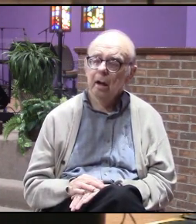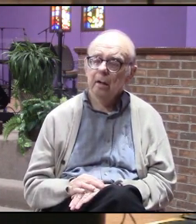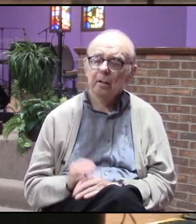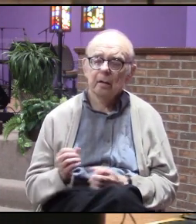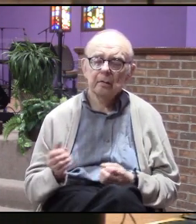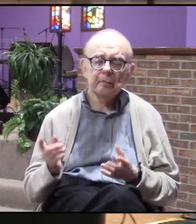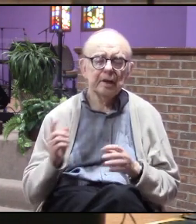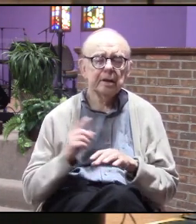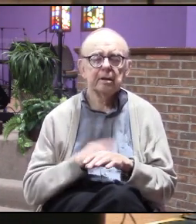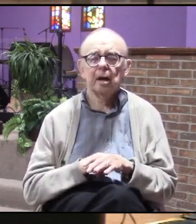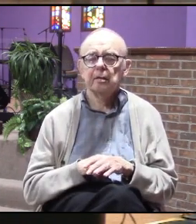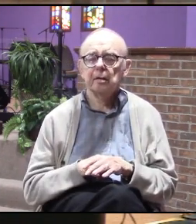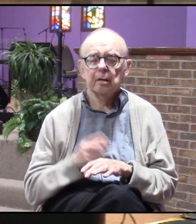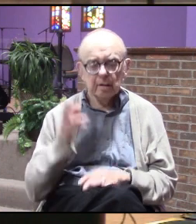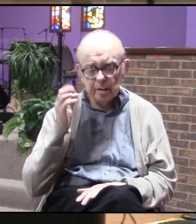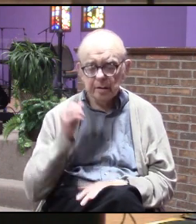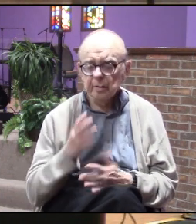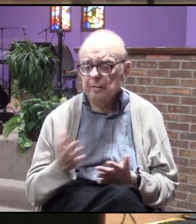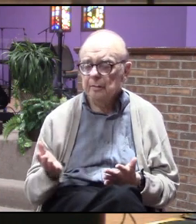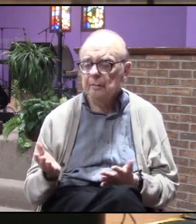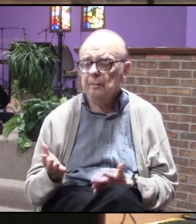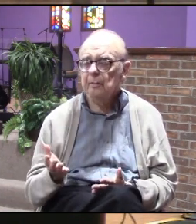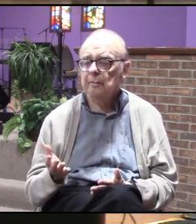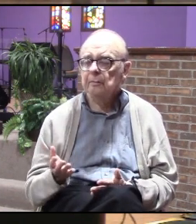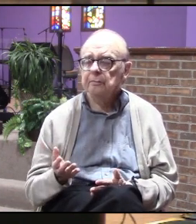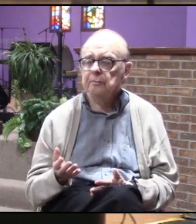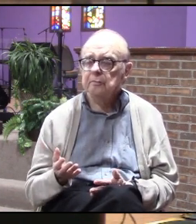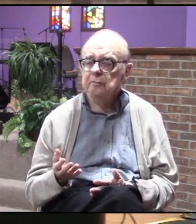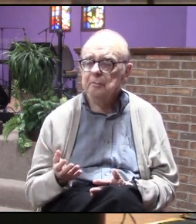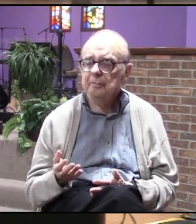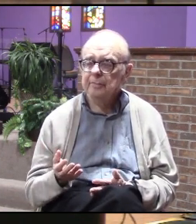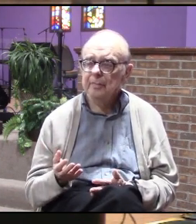But so many times you hear the thing,